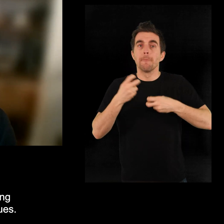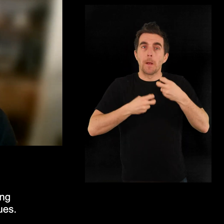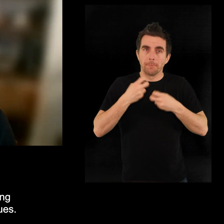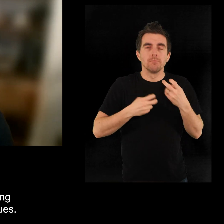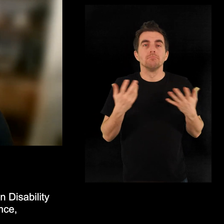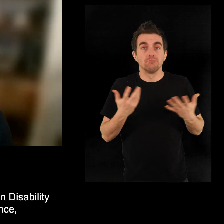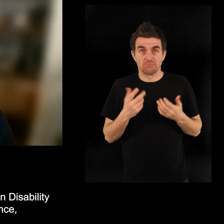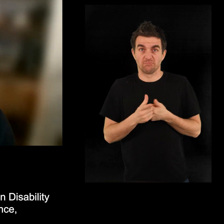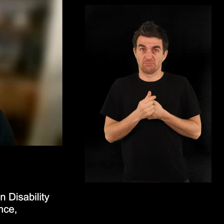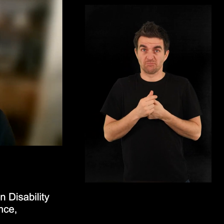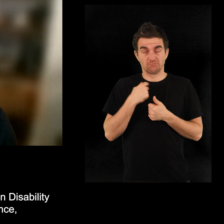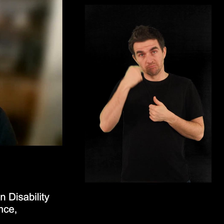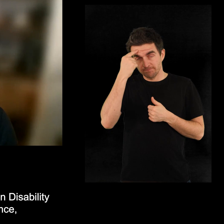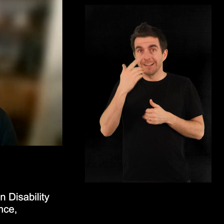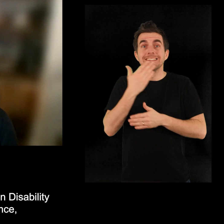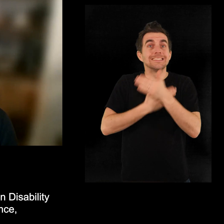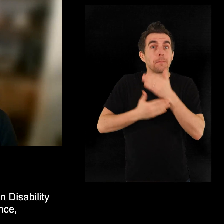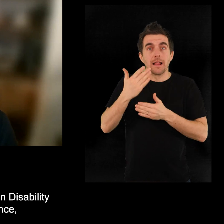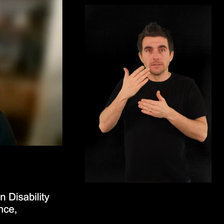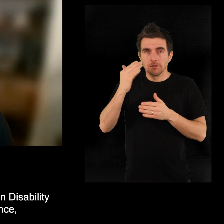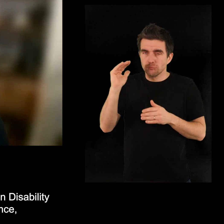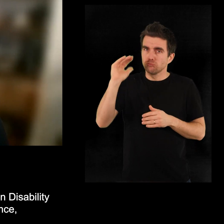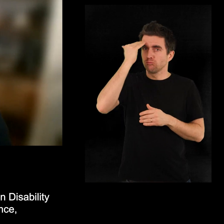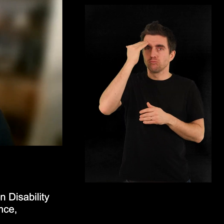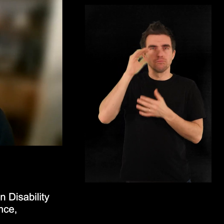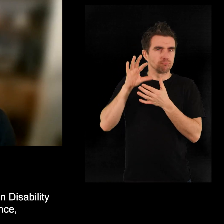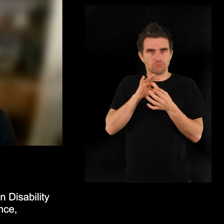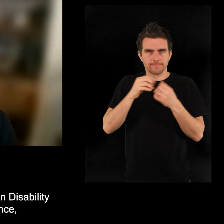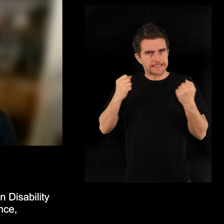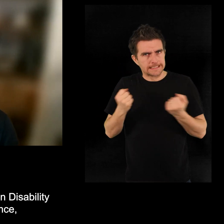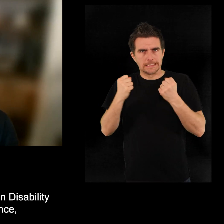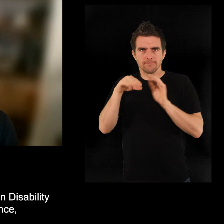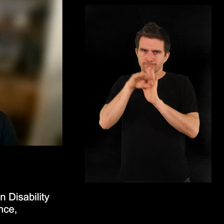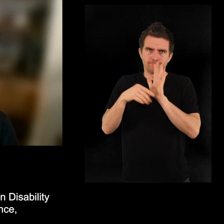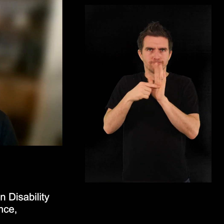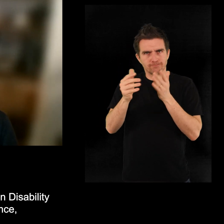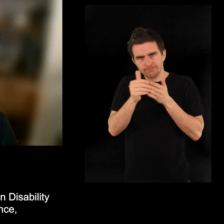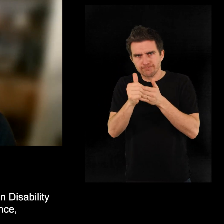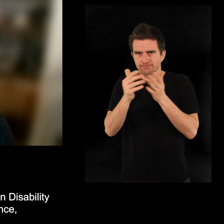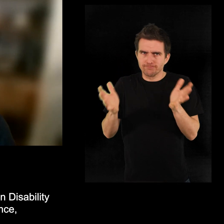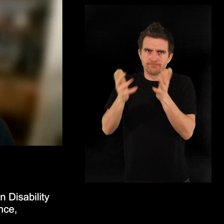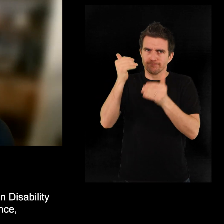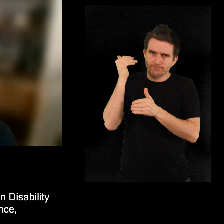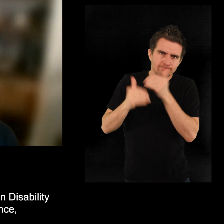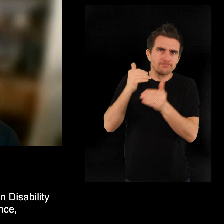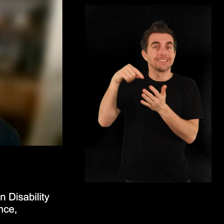a number of issues. First of all, drawing actually on Disability Awareness in Action's guidance,